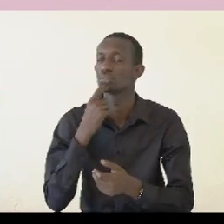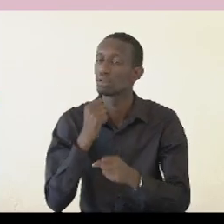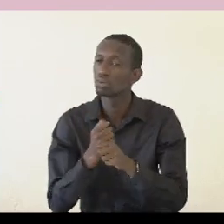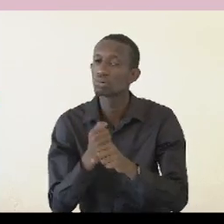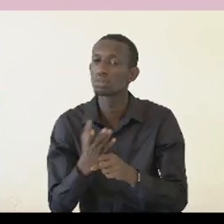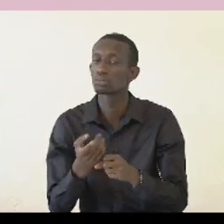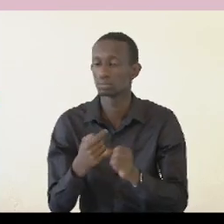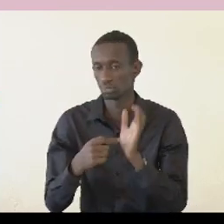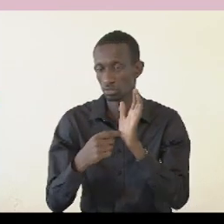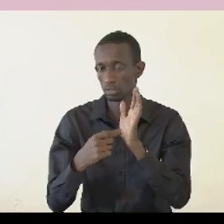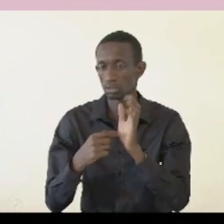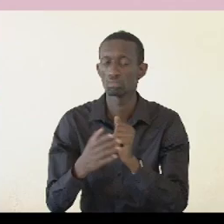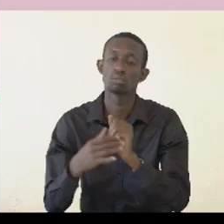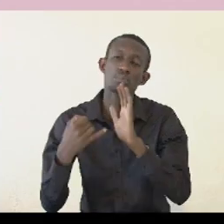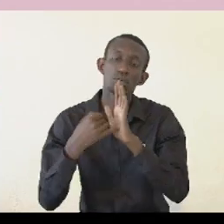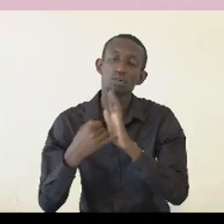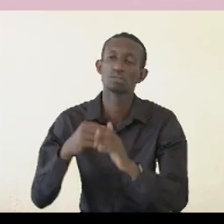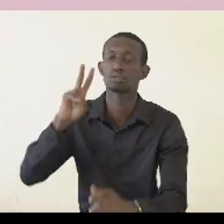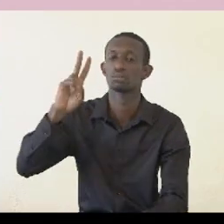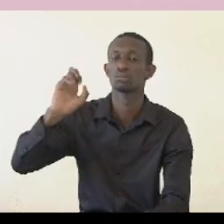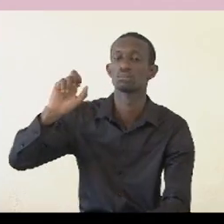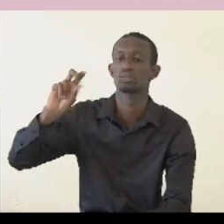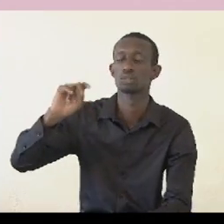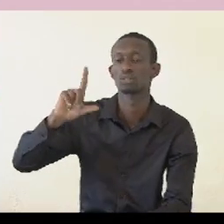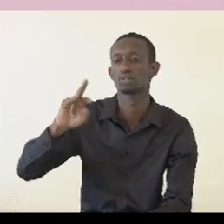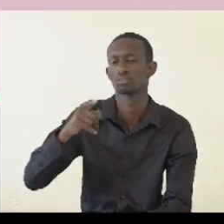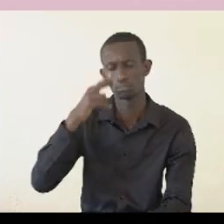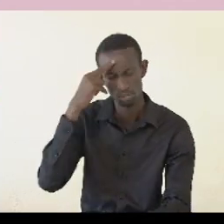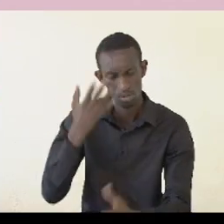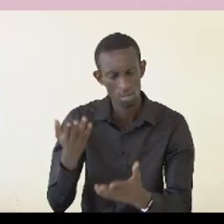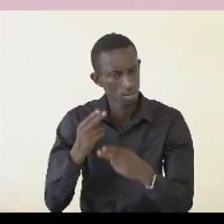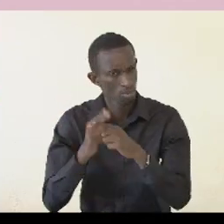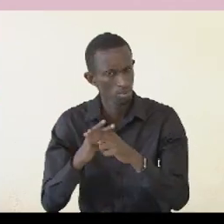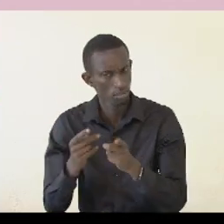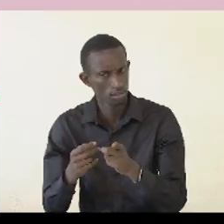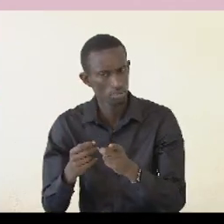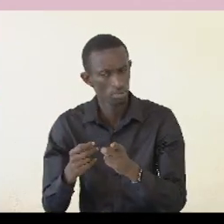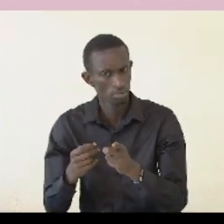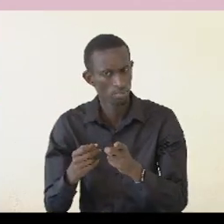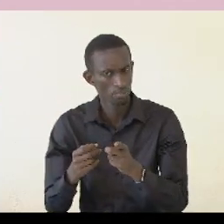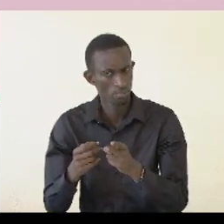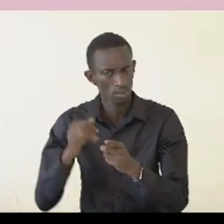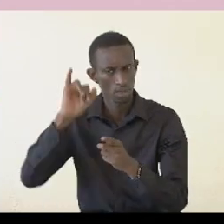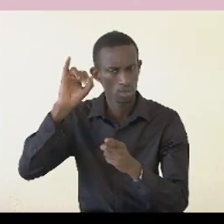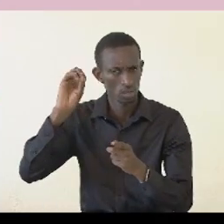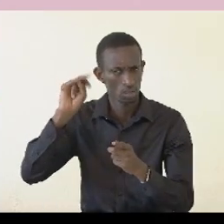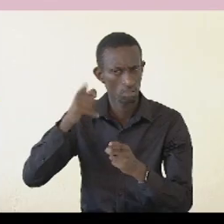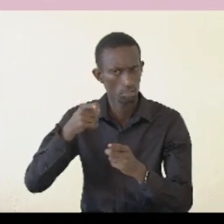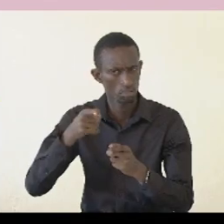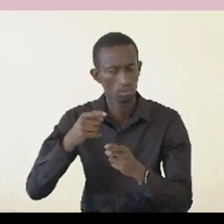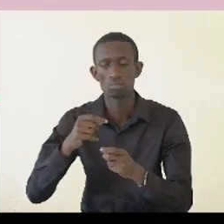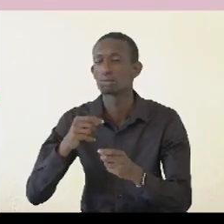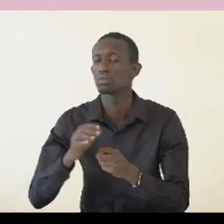should indicate the valences. You remember how we named these ions, monoatomic